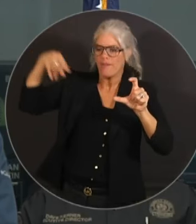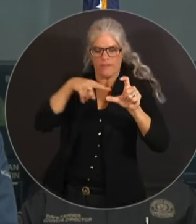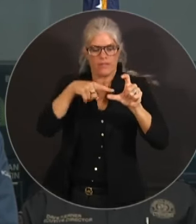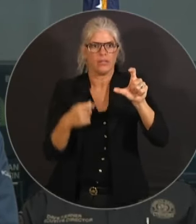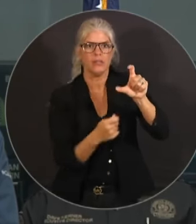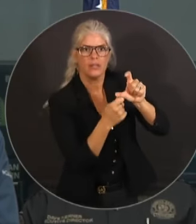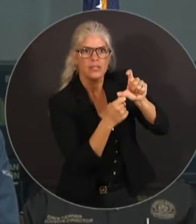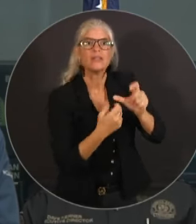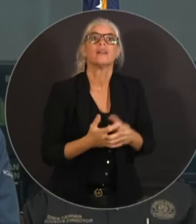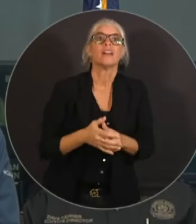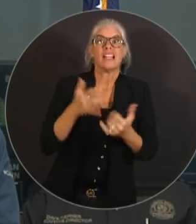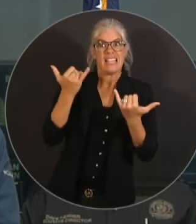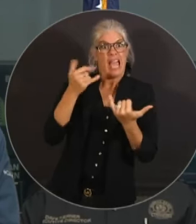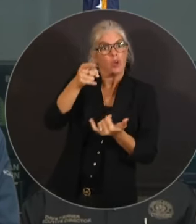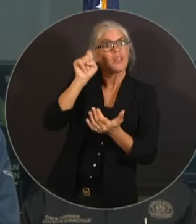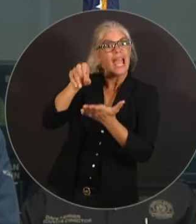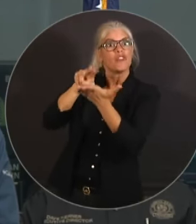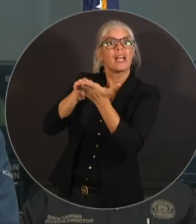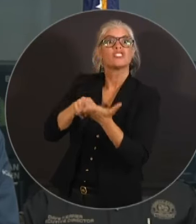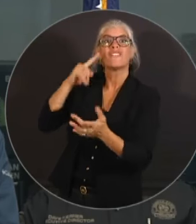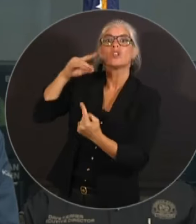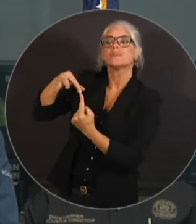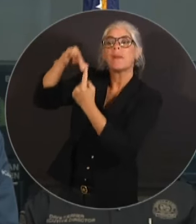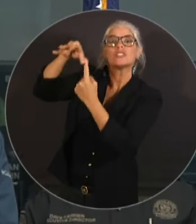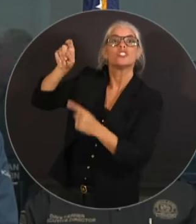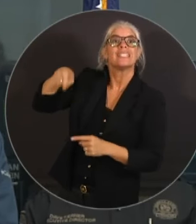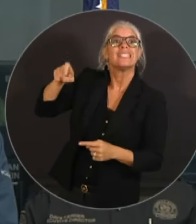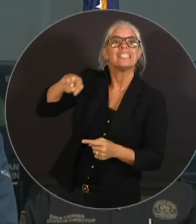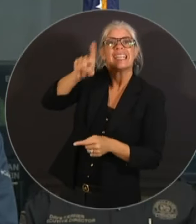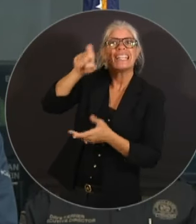registered by now with the Florida Special Needs Registry at